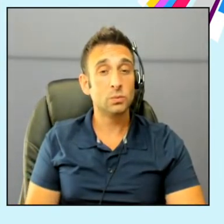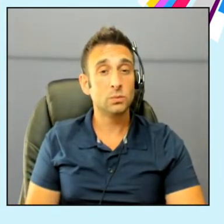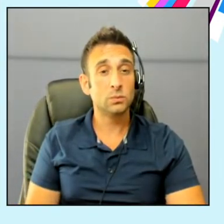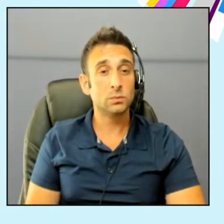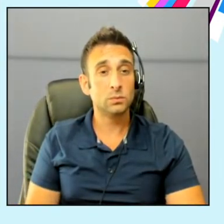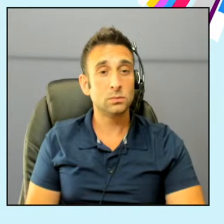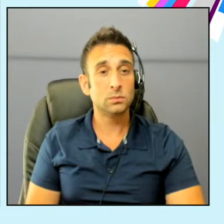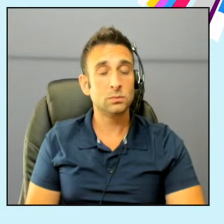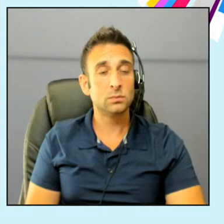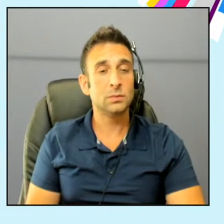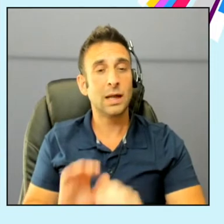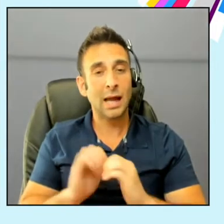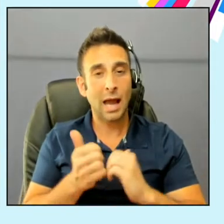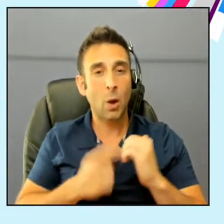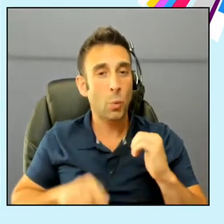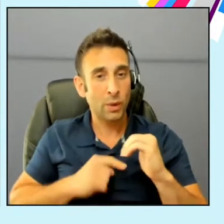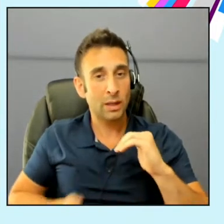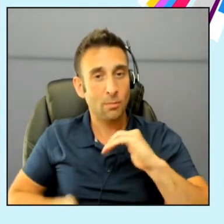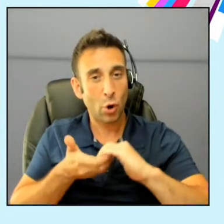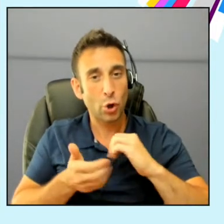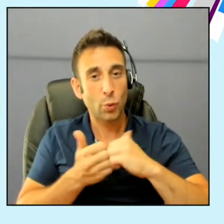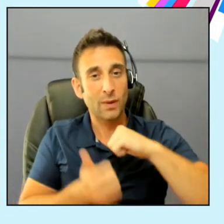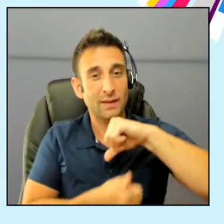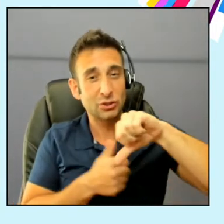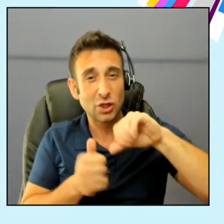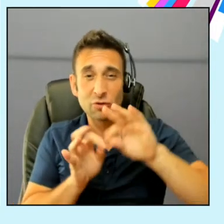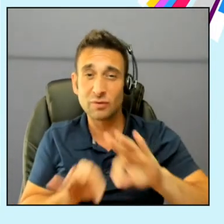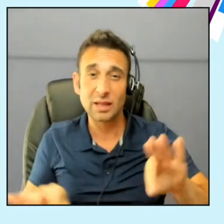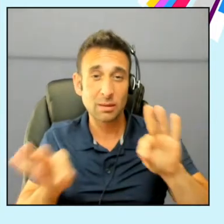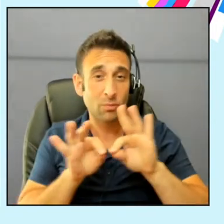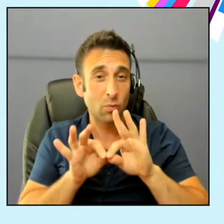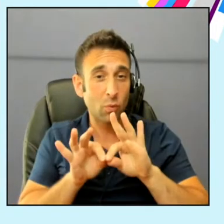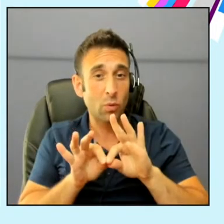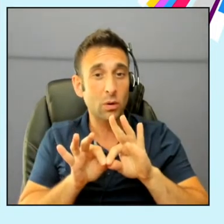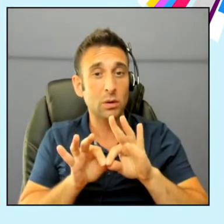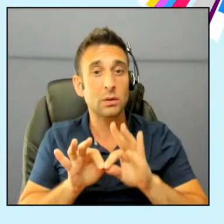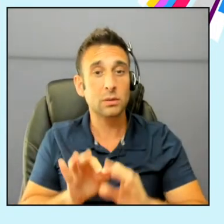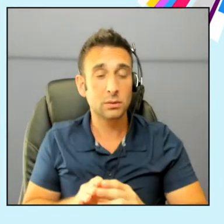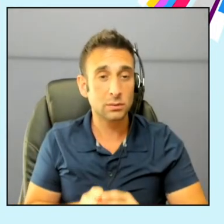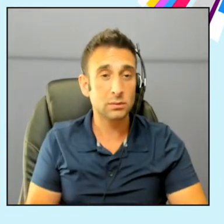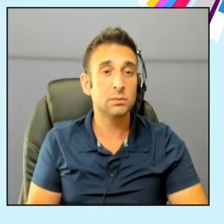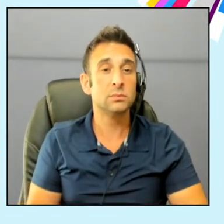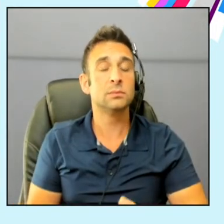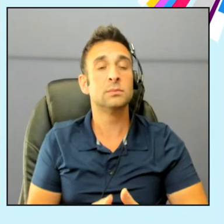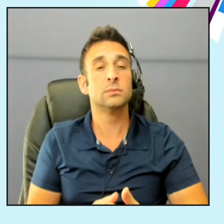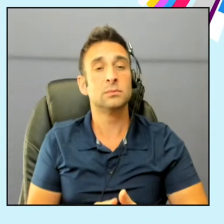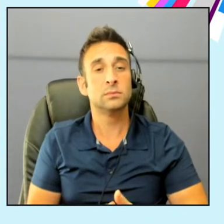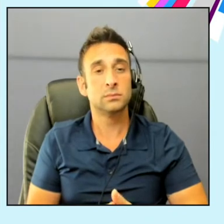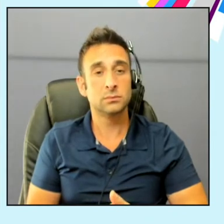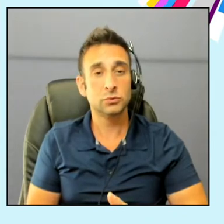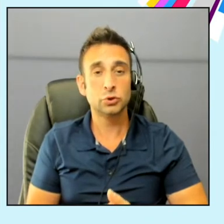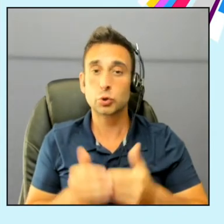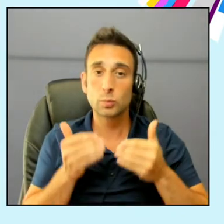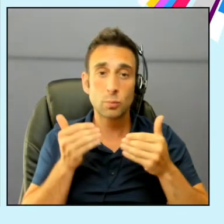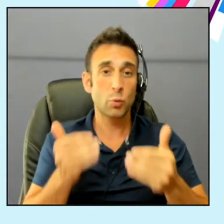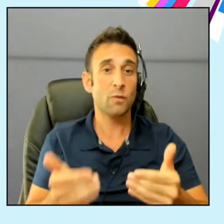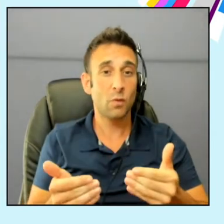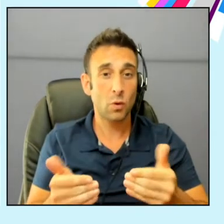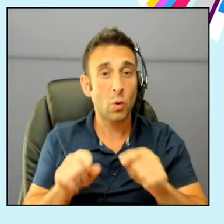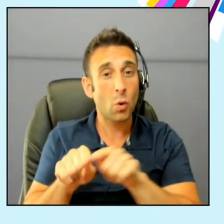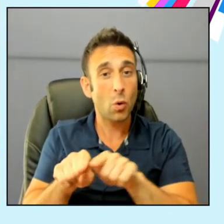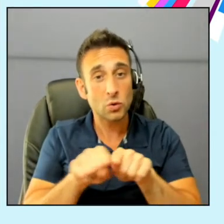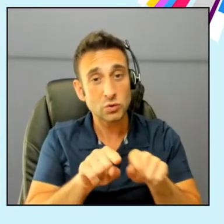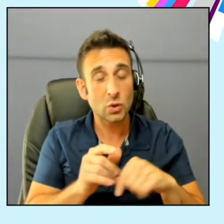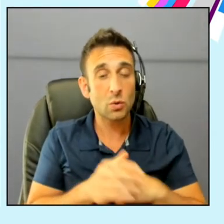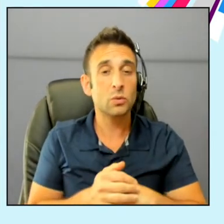have partnered with each other, that's important for practical ways of really moving forward. Also, just